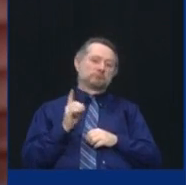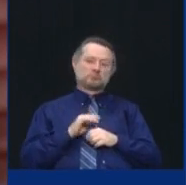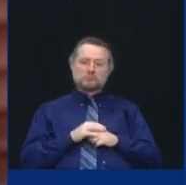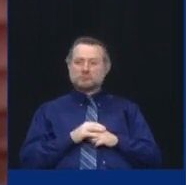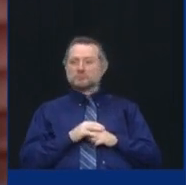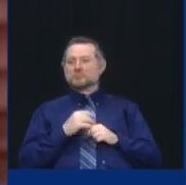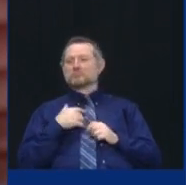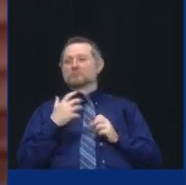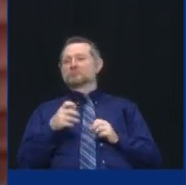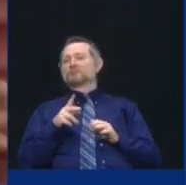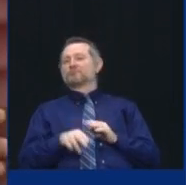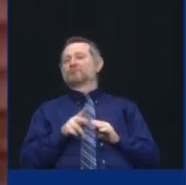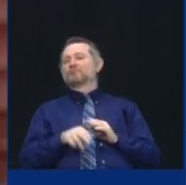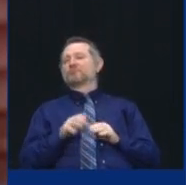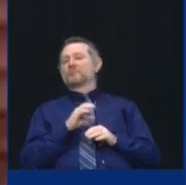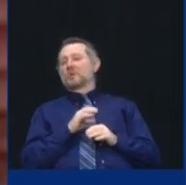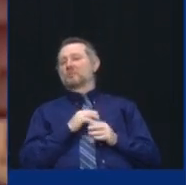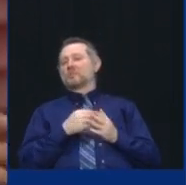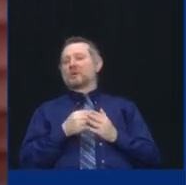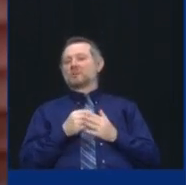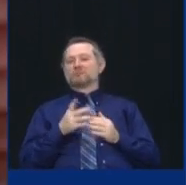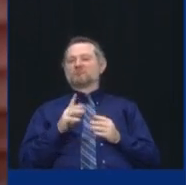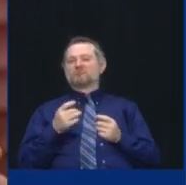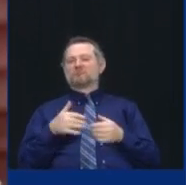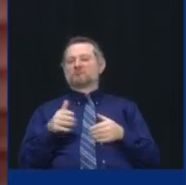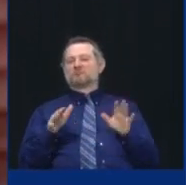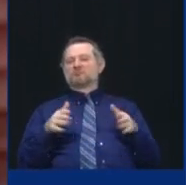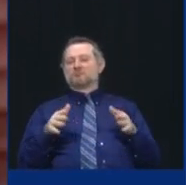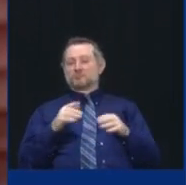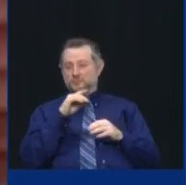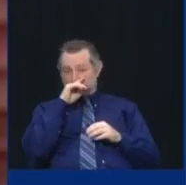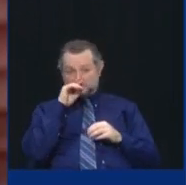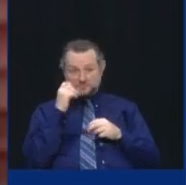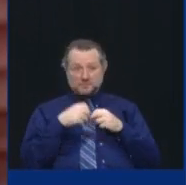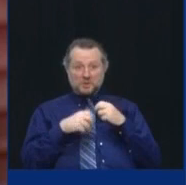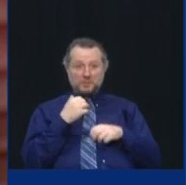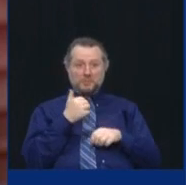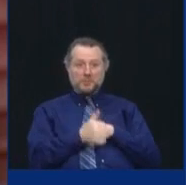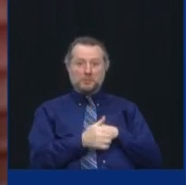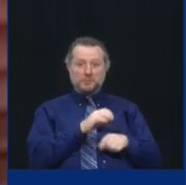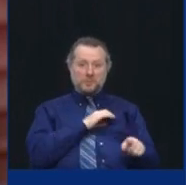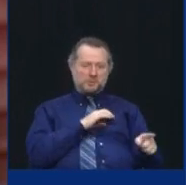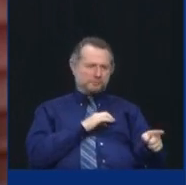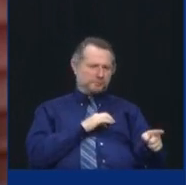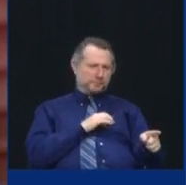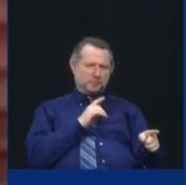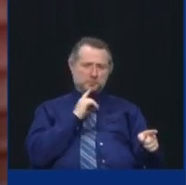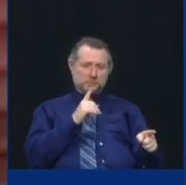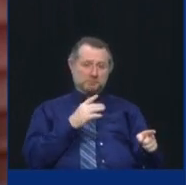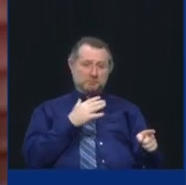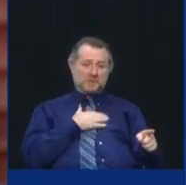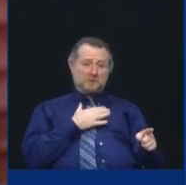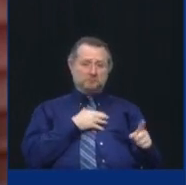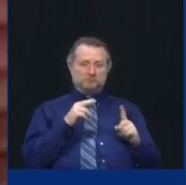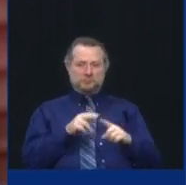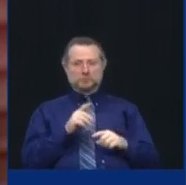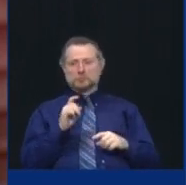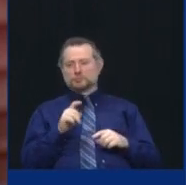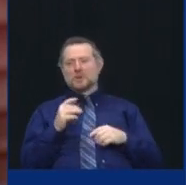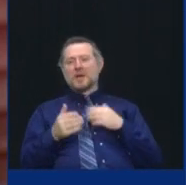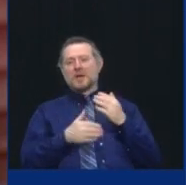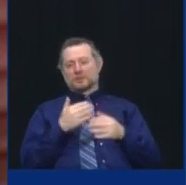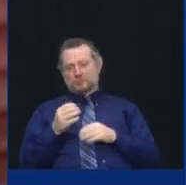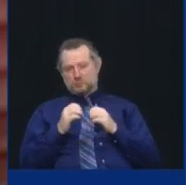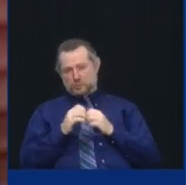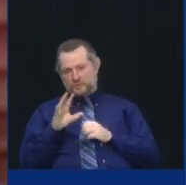Defund all police. We don't need any police. Police are the problem, not the solution. I said the MTA should hire 500 more police. They